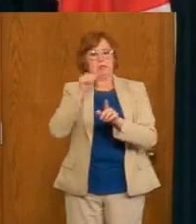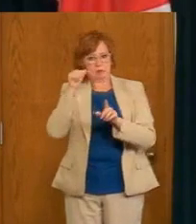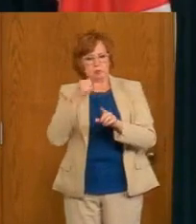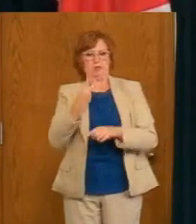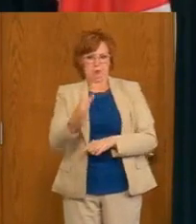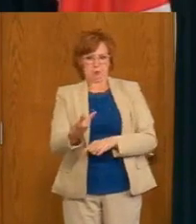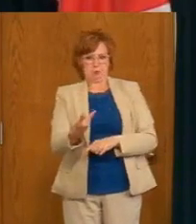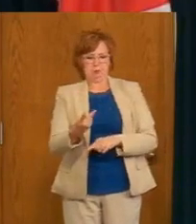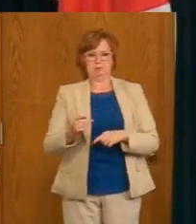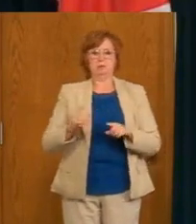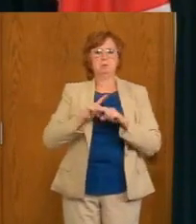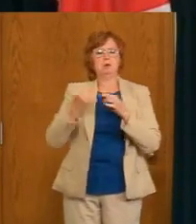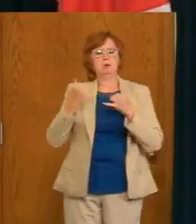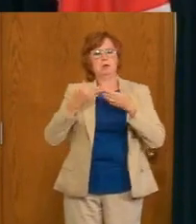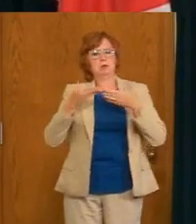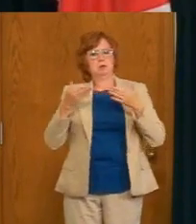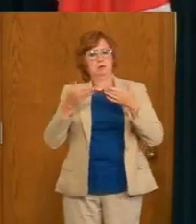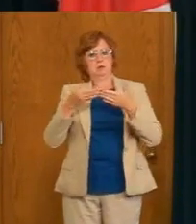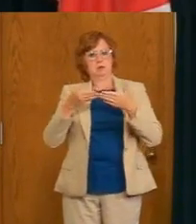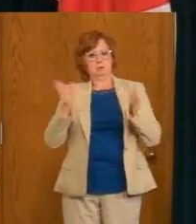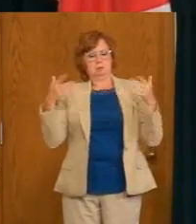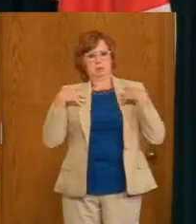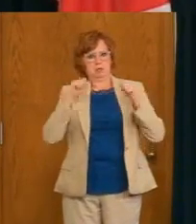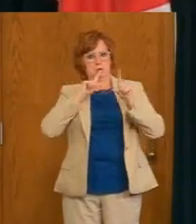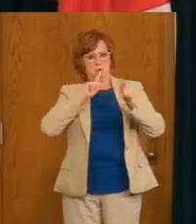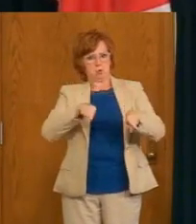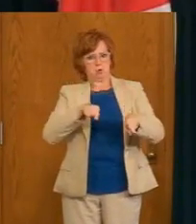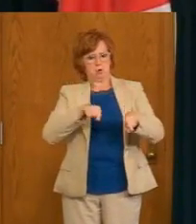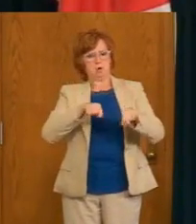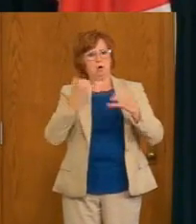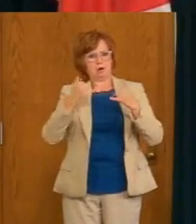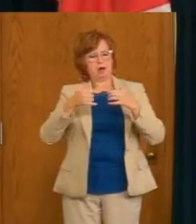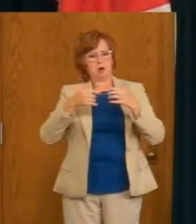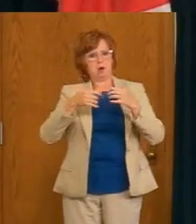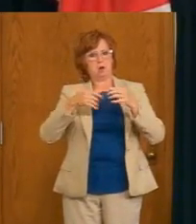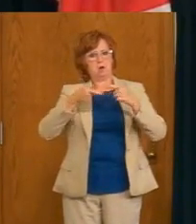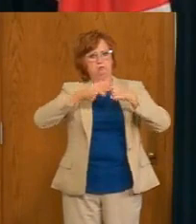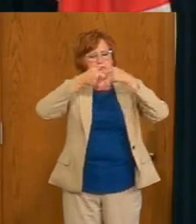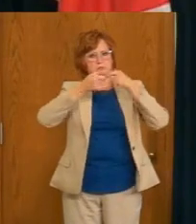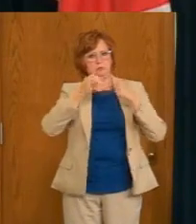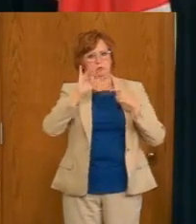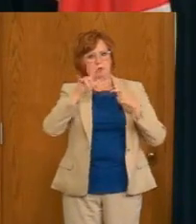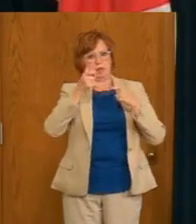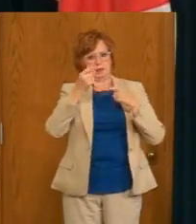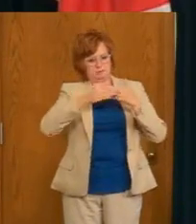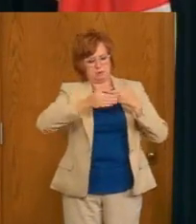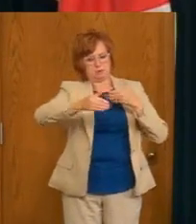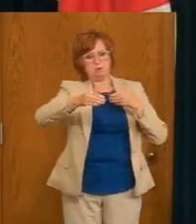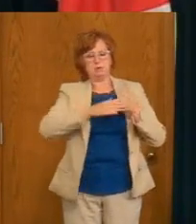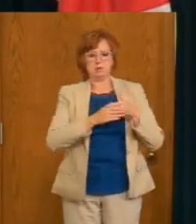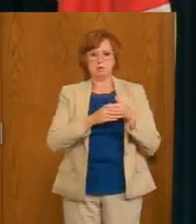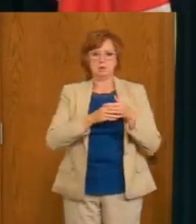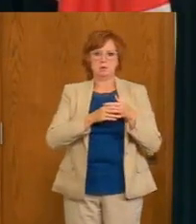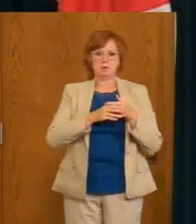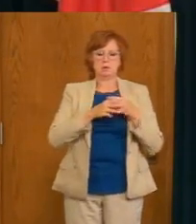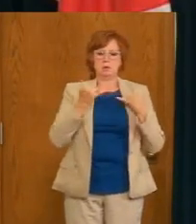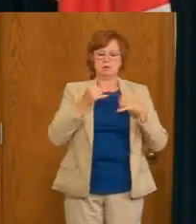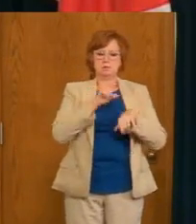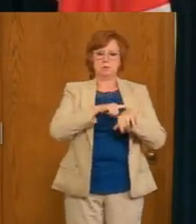of the public health order comes at a time of very low case numbers throughout the southern part of the province and continuing vaccination